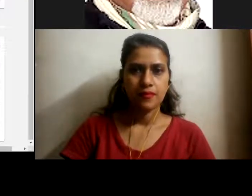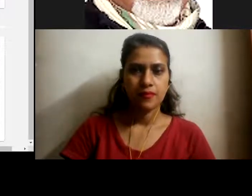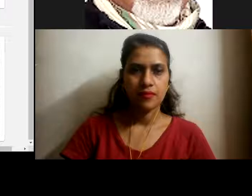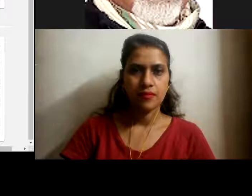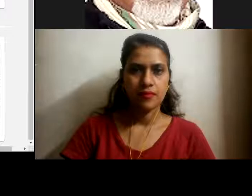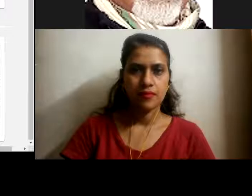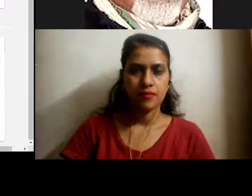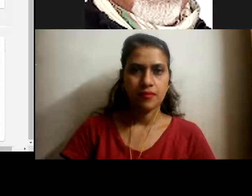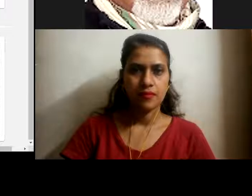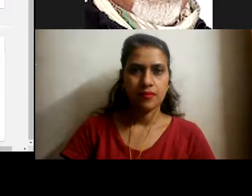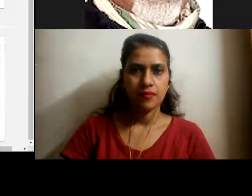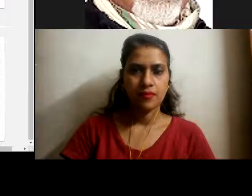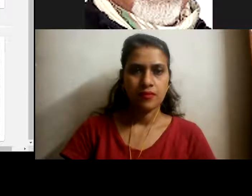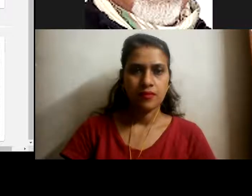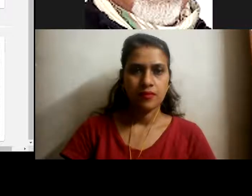okay.